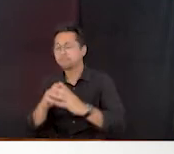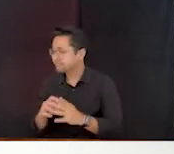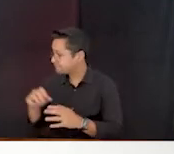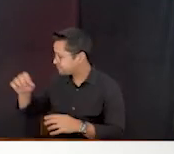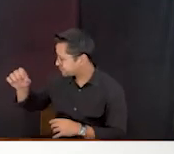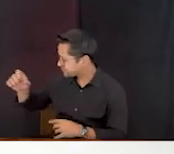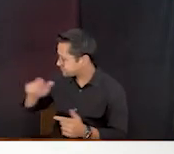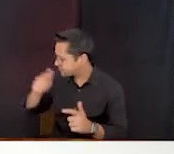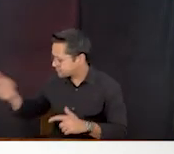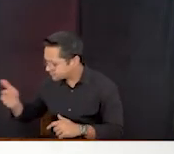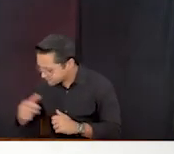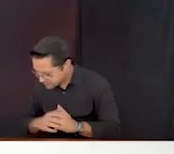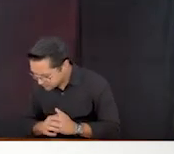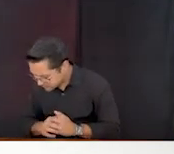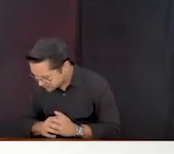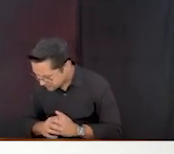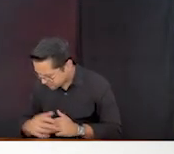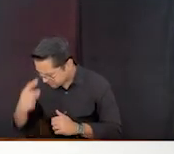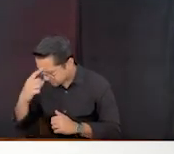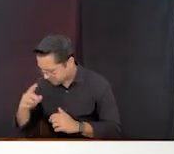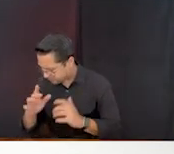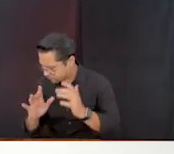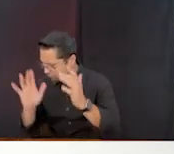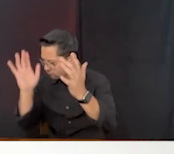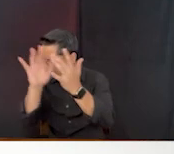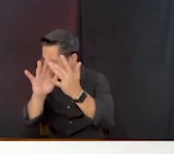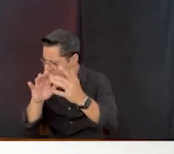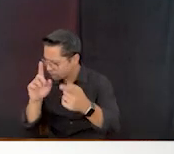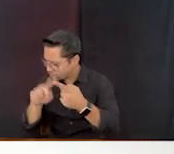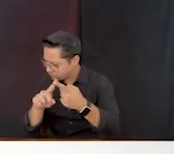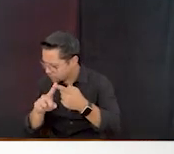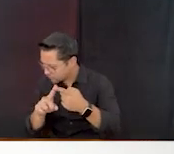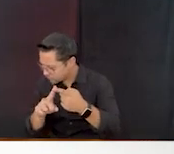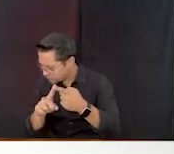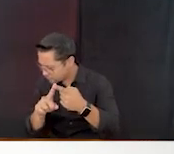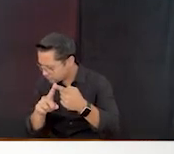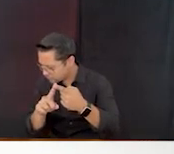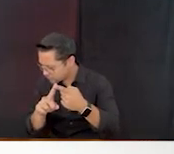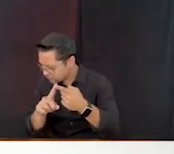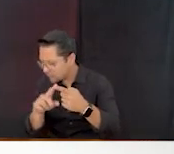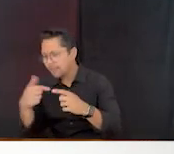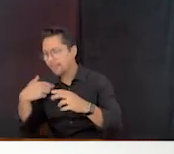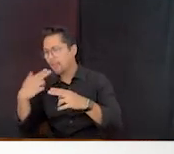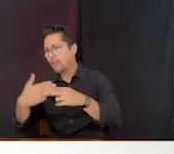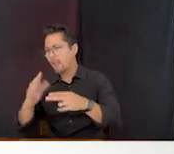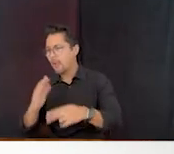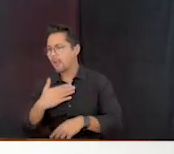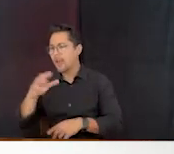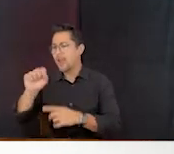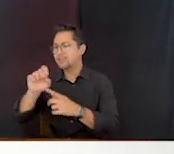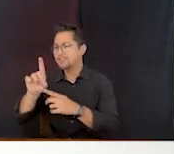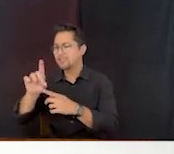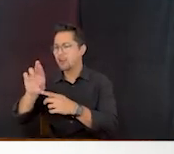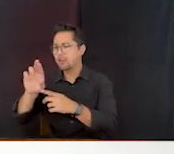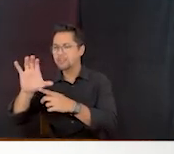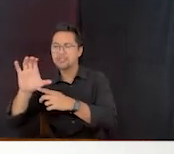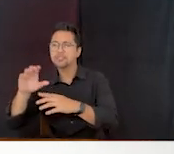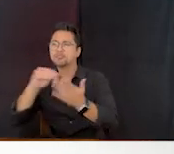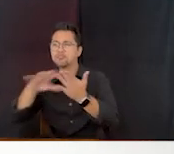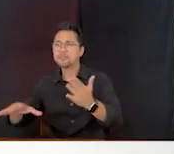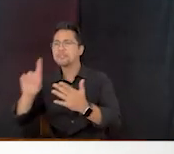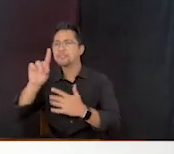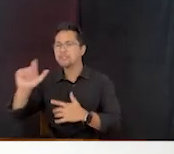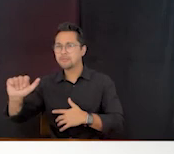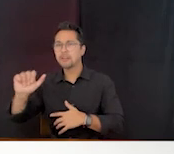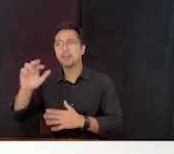something too. As far as reaching out to it was referred to as the SDRC at the time, the Student Disability Resource Center, and